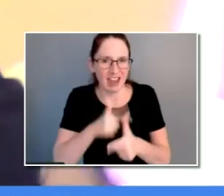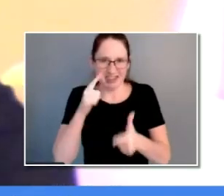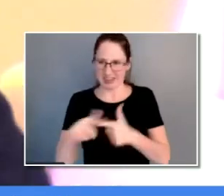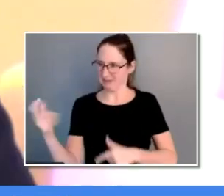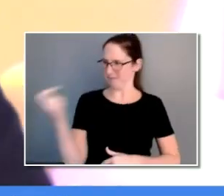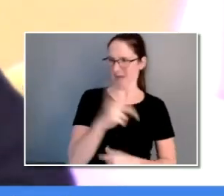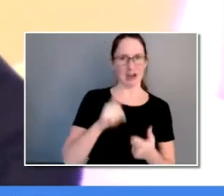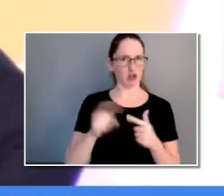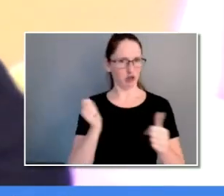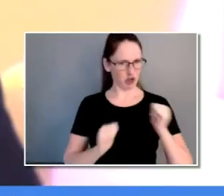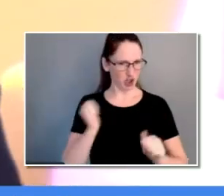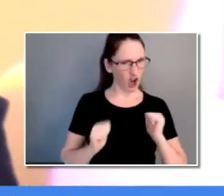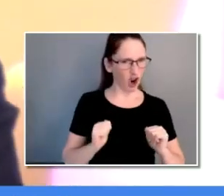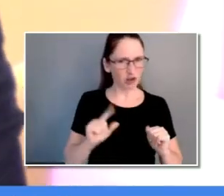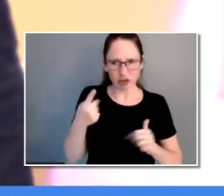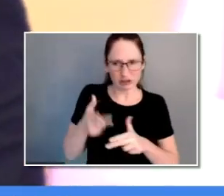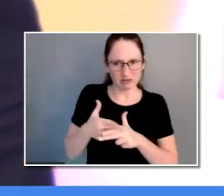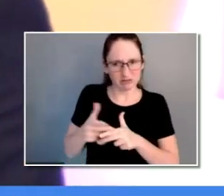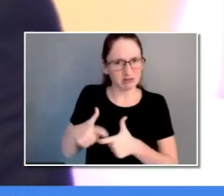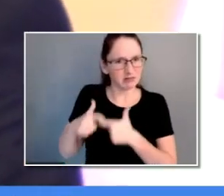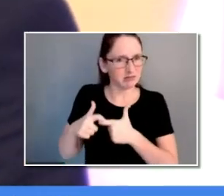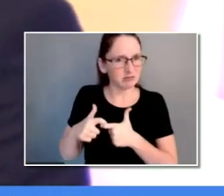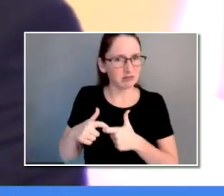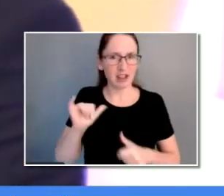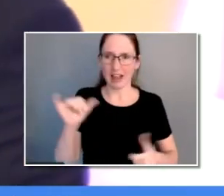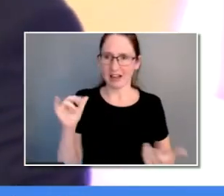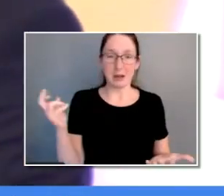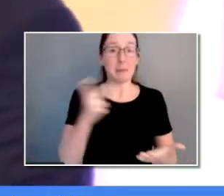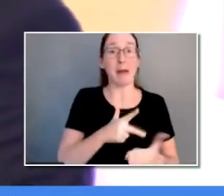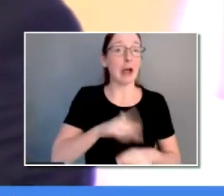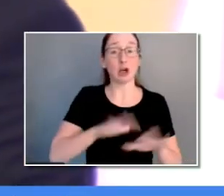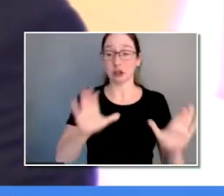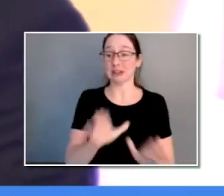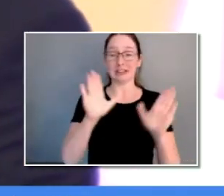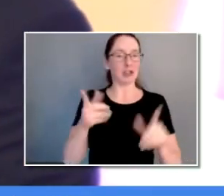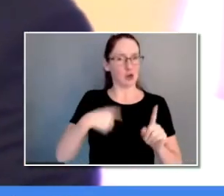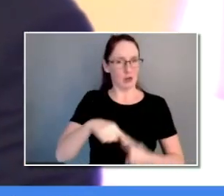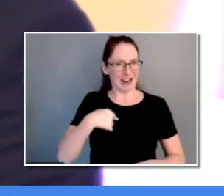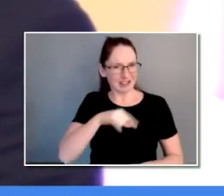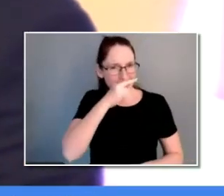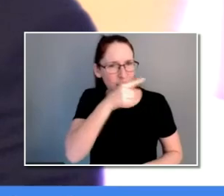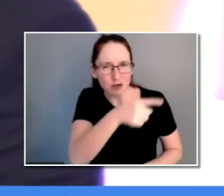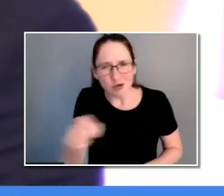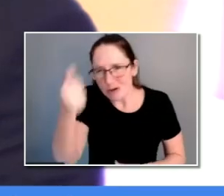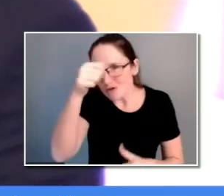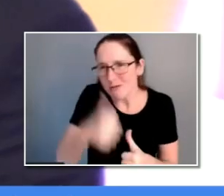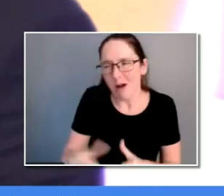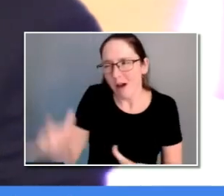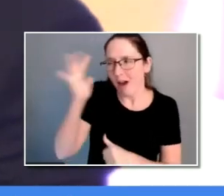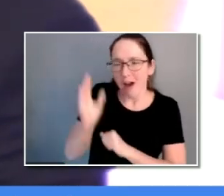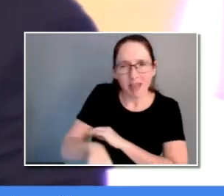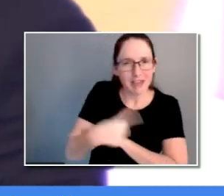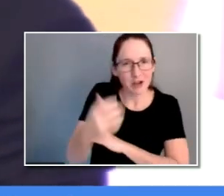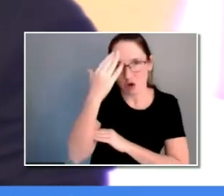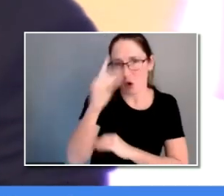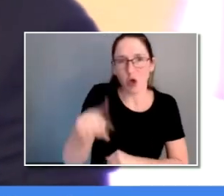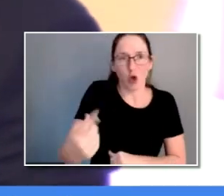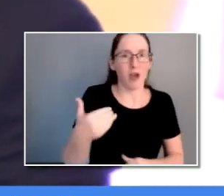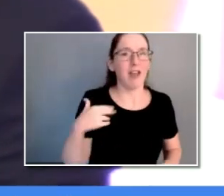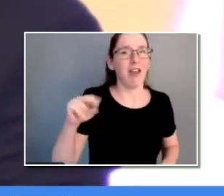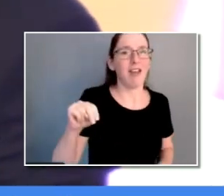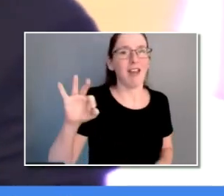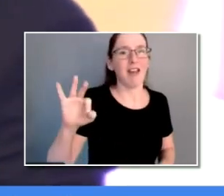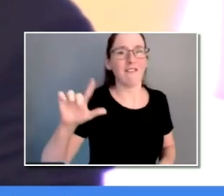show. It's like back on Sundays when I was a kid. Y'all might remember back in the day when they only had NFL games